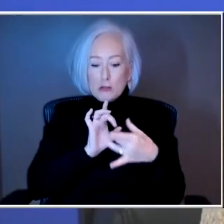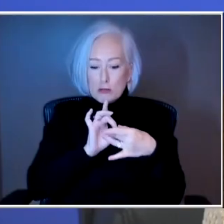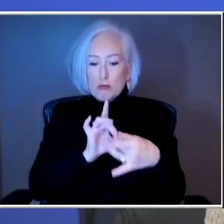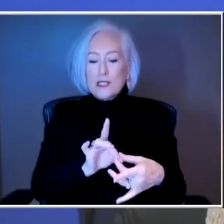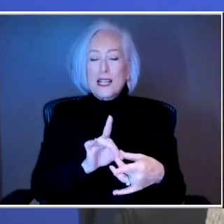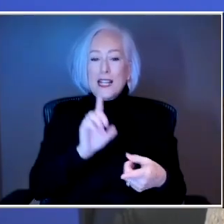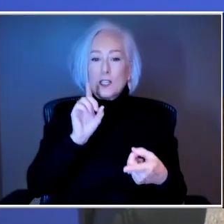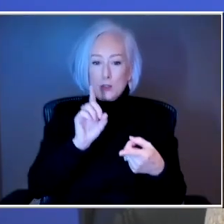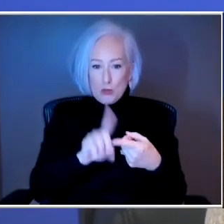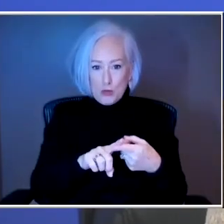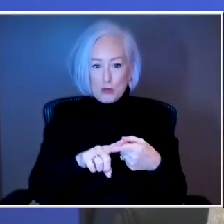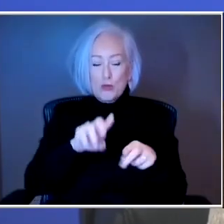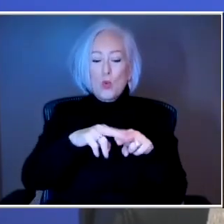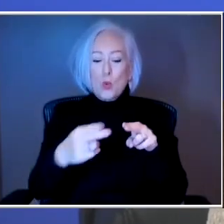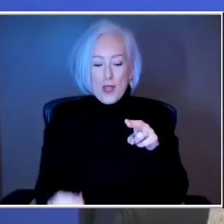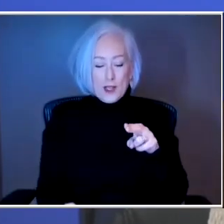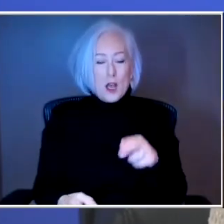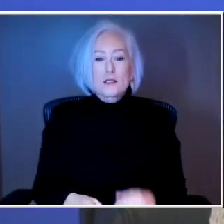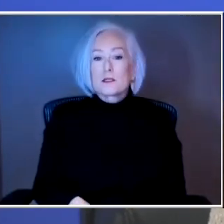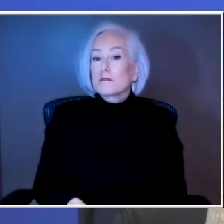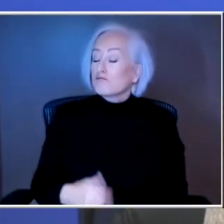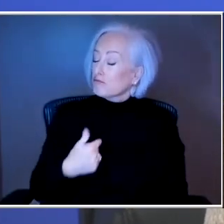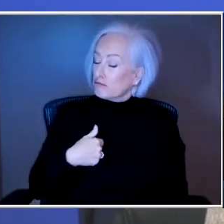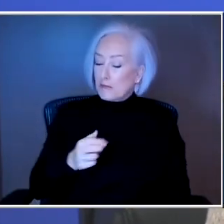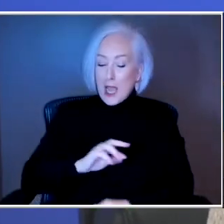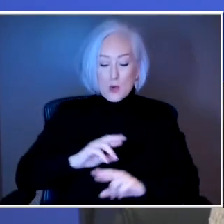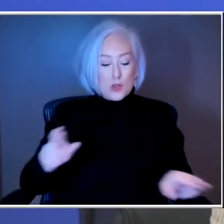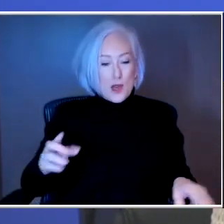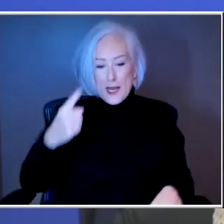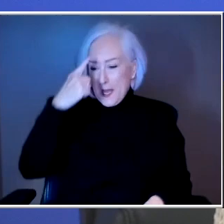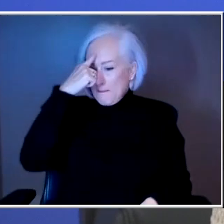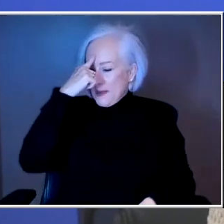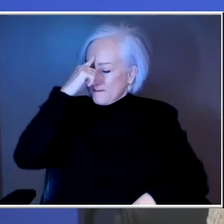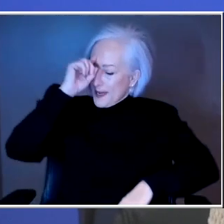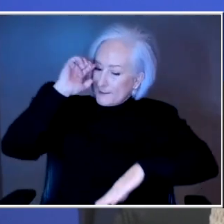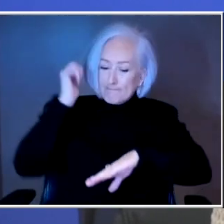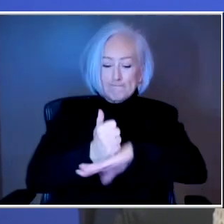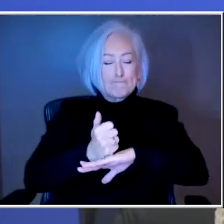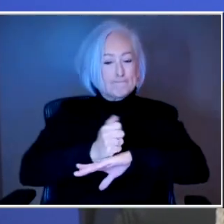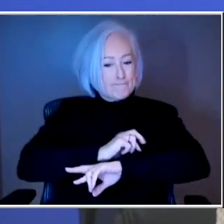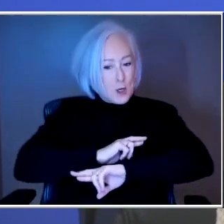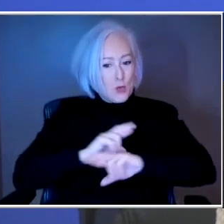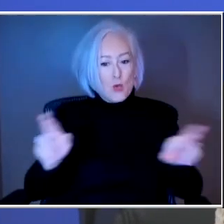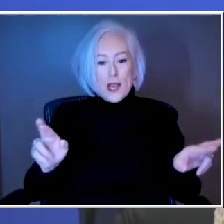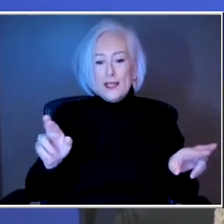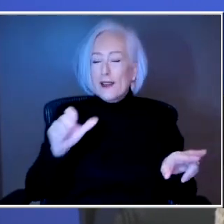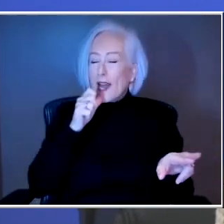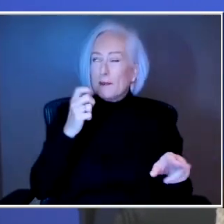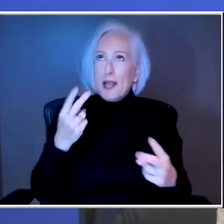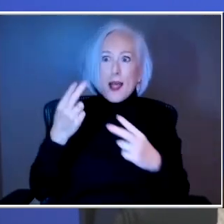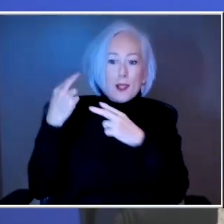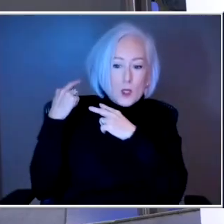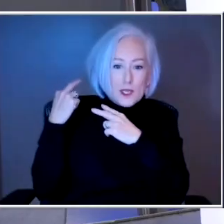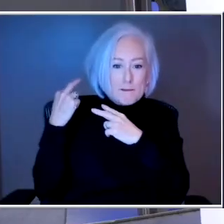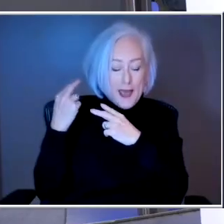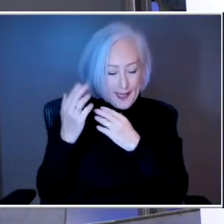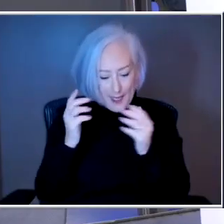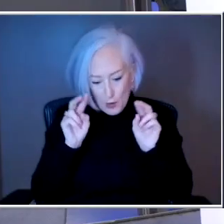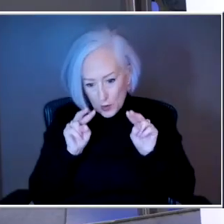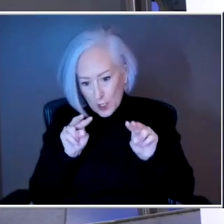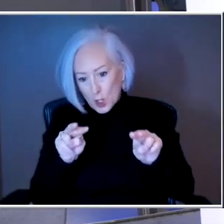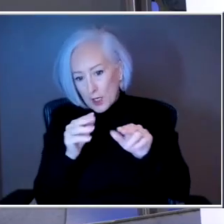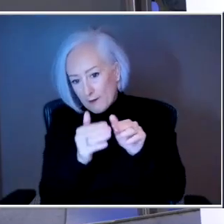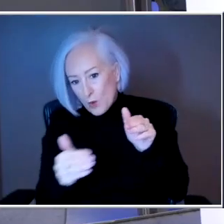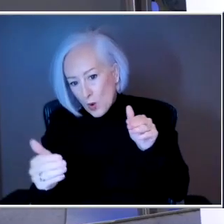ready. My mindset was positive. I'm doing this and I'm not looking back. And that's exactly what I've done. And what got you to